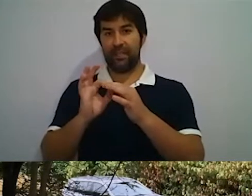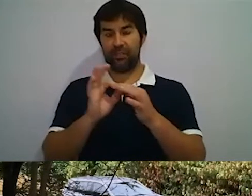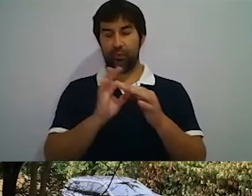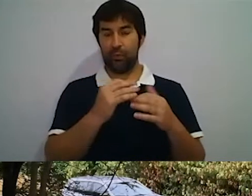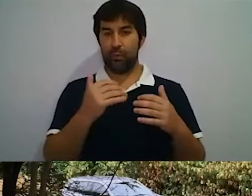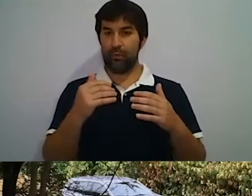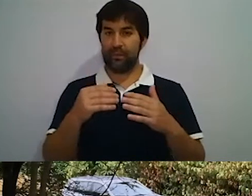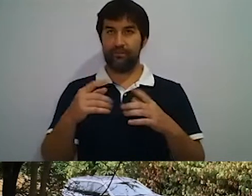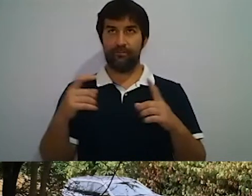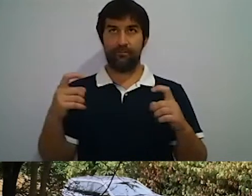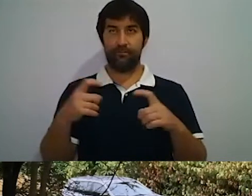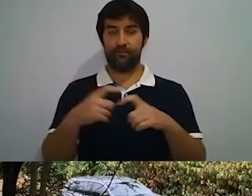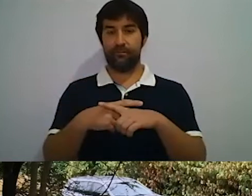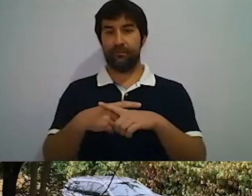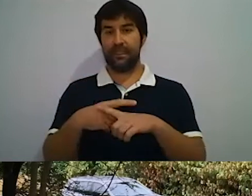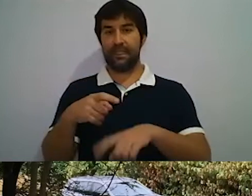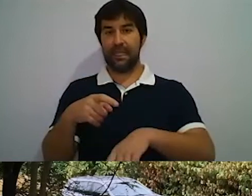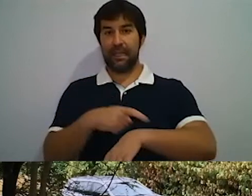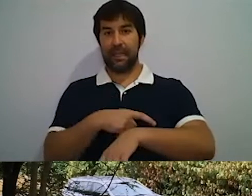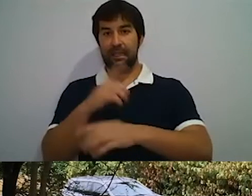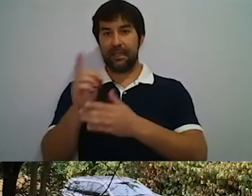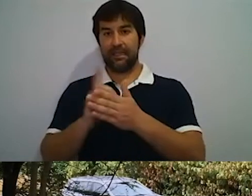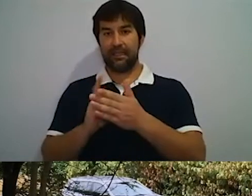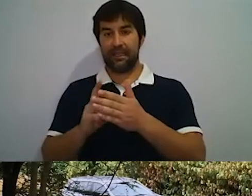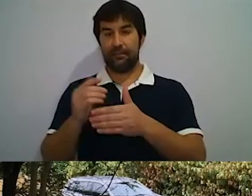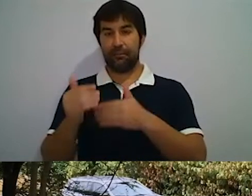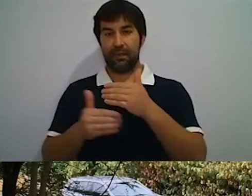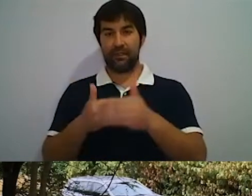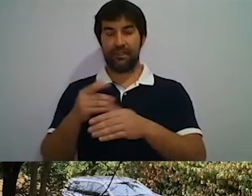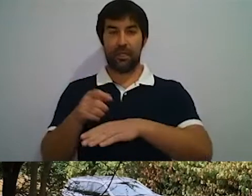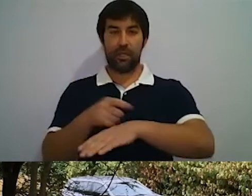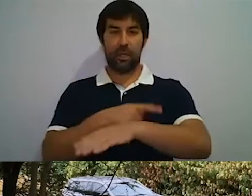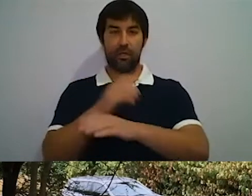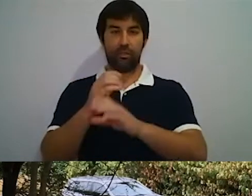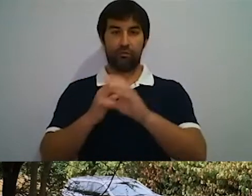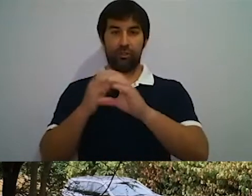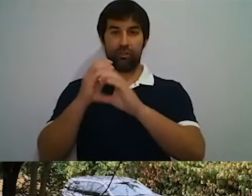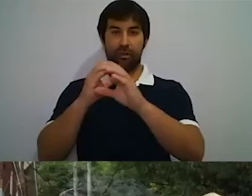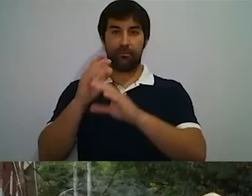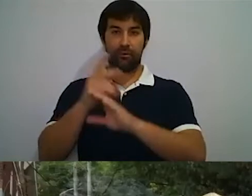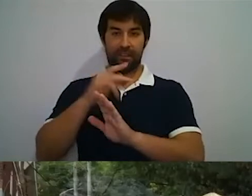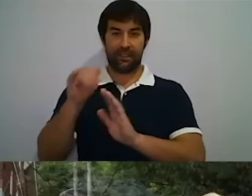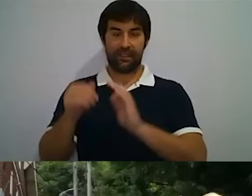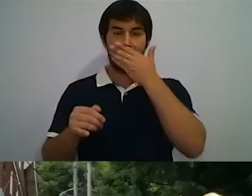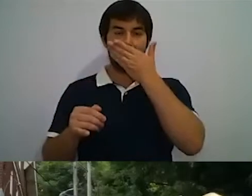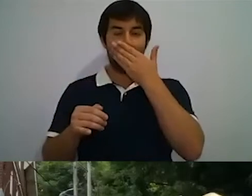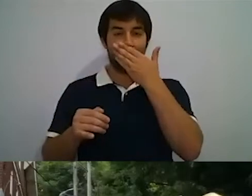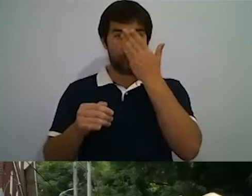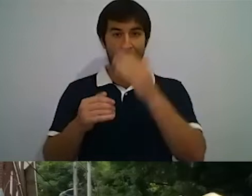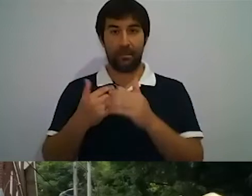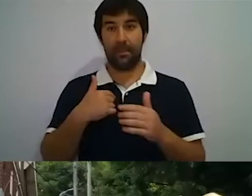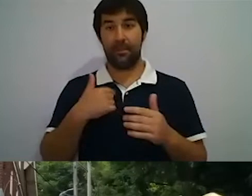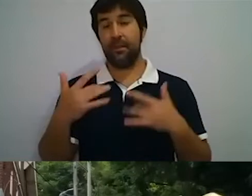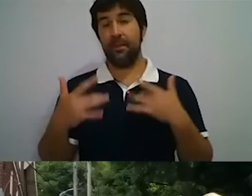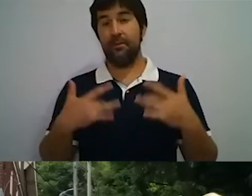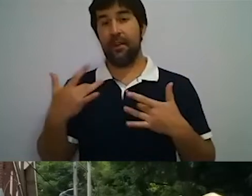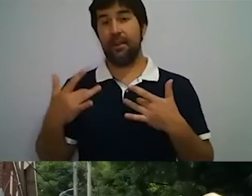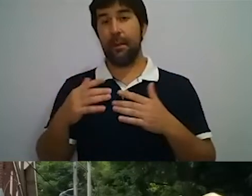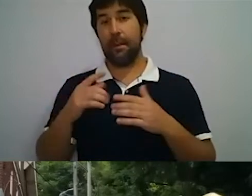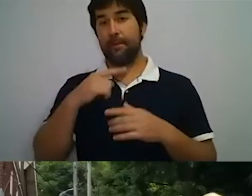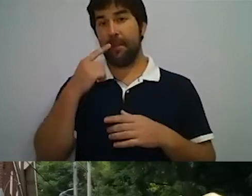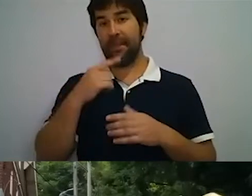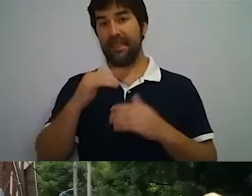private automobile to do that. Very important, especially in this day, and that's really about access. All trips